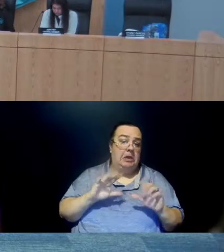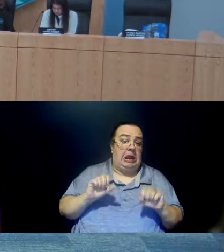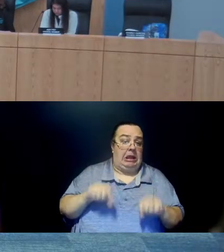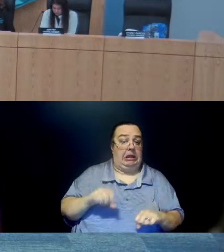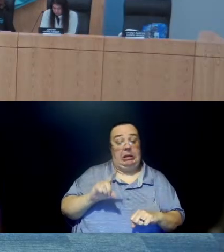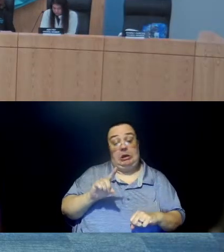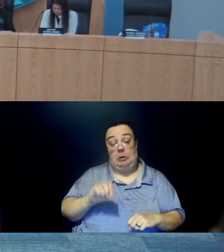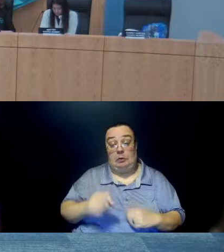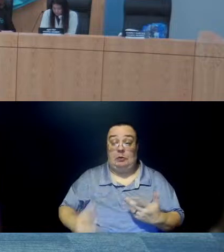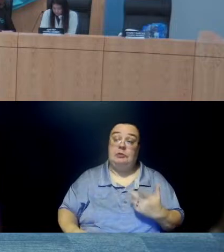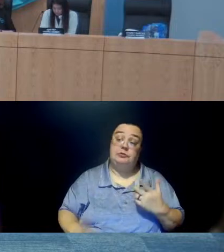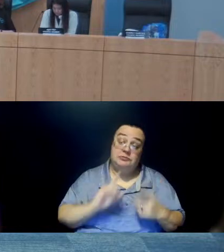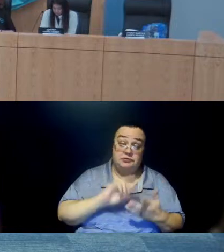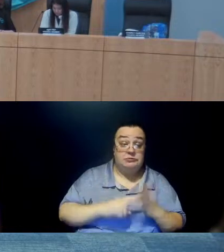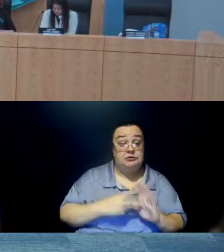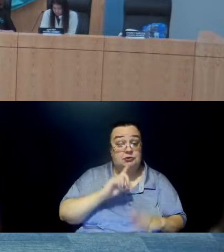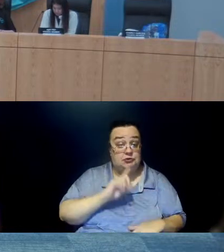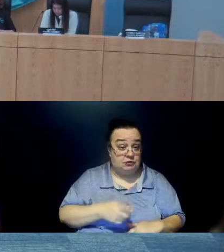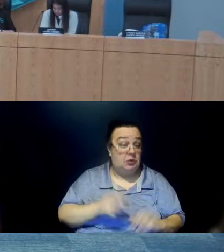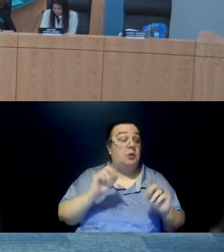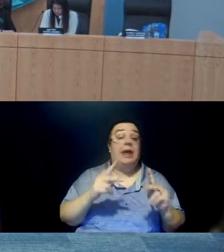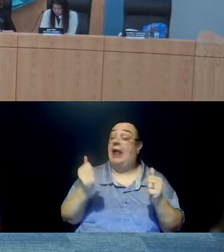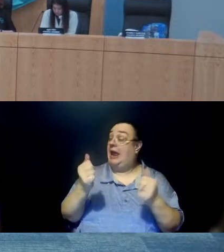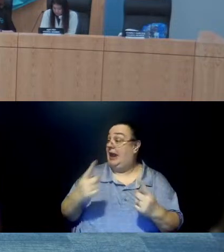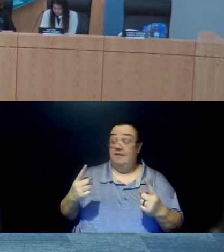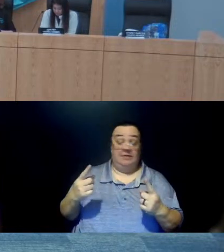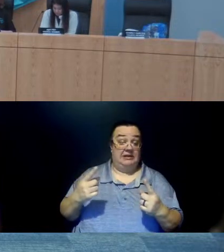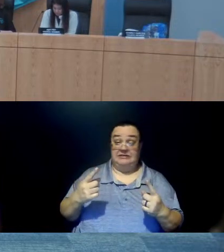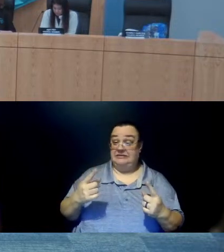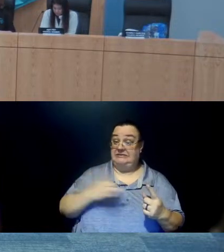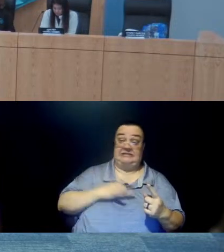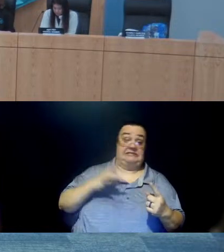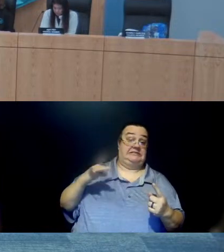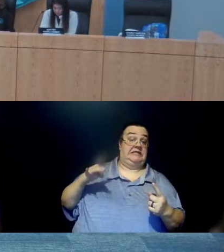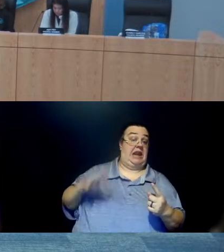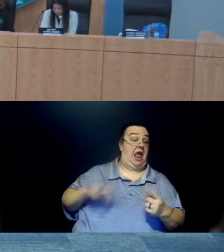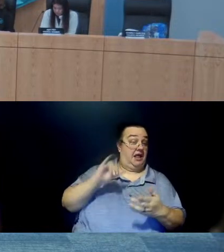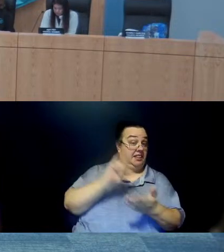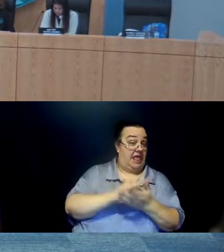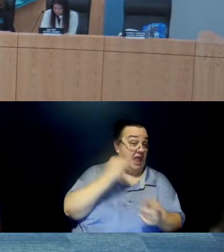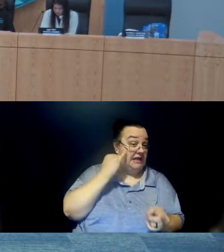mean, sure. Okay, anybody dislike this idea?